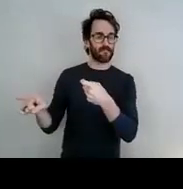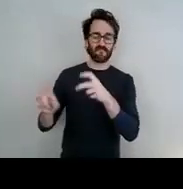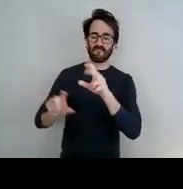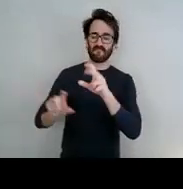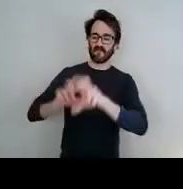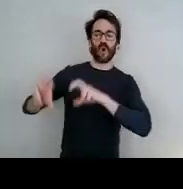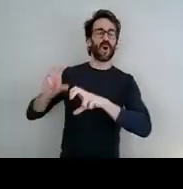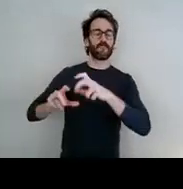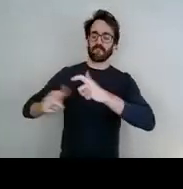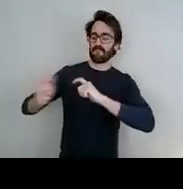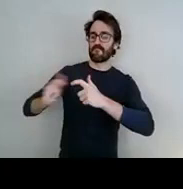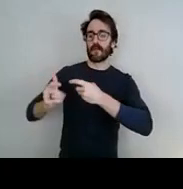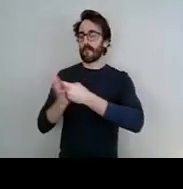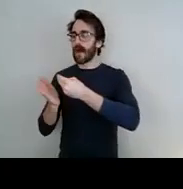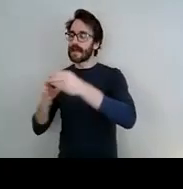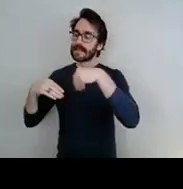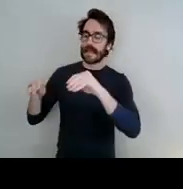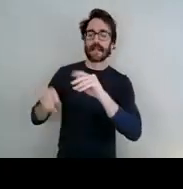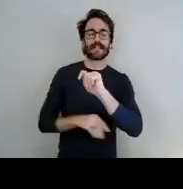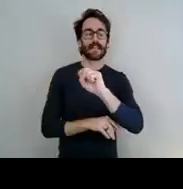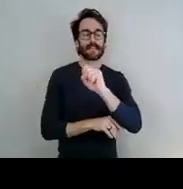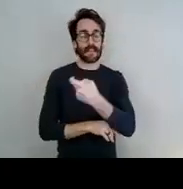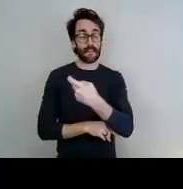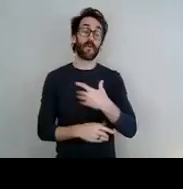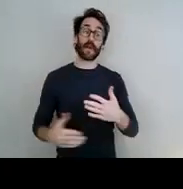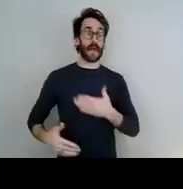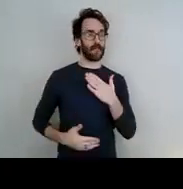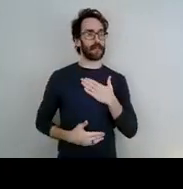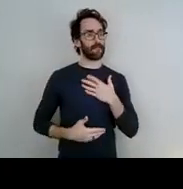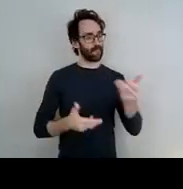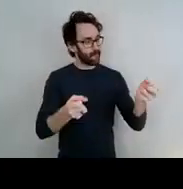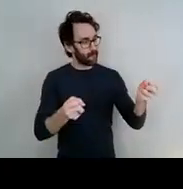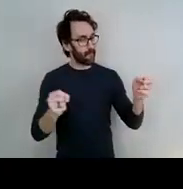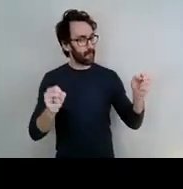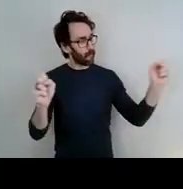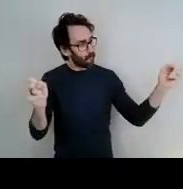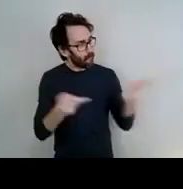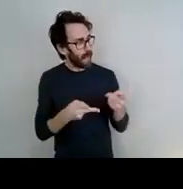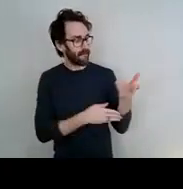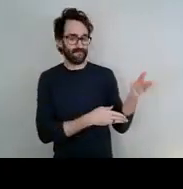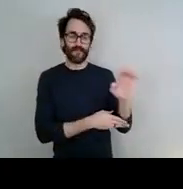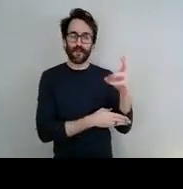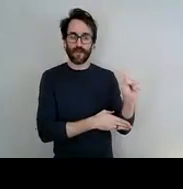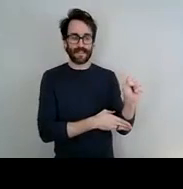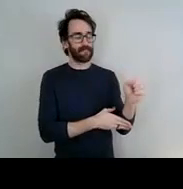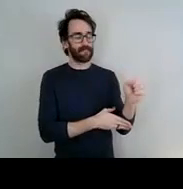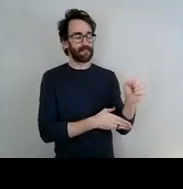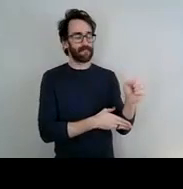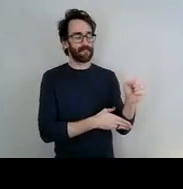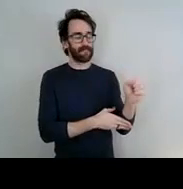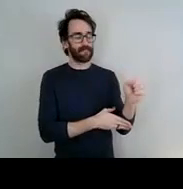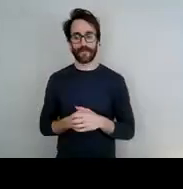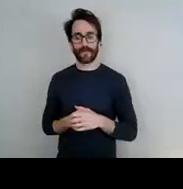webinars together. So nice to have Chris back again to share her wealth of experience with us today. So I'm going